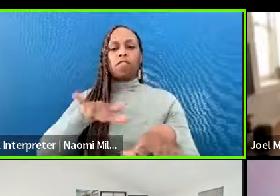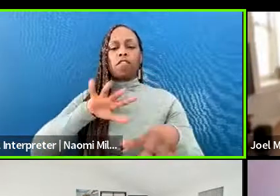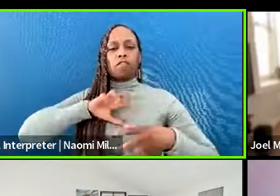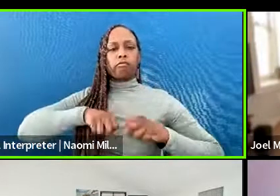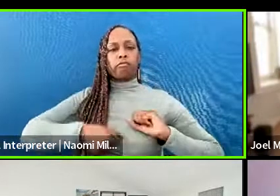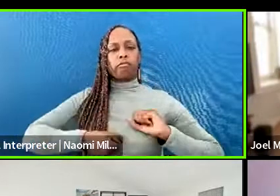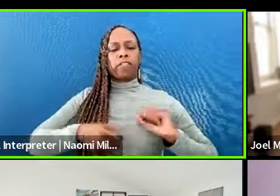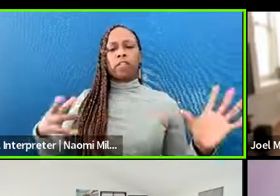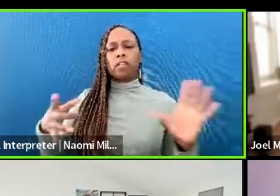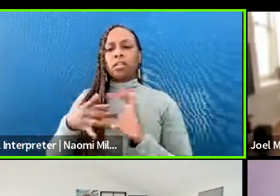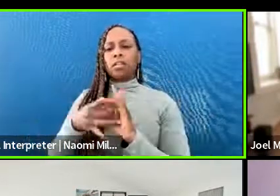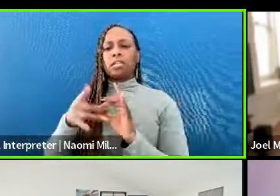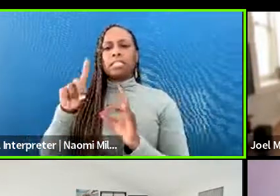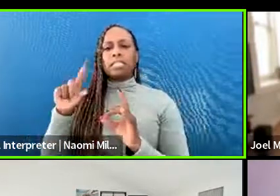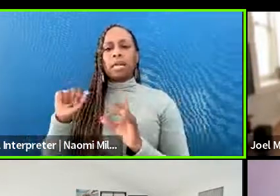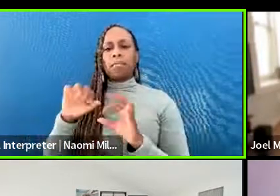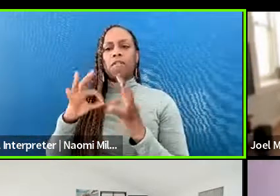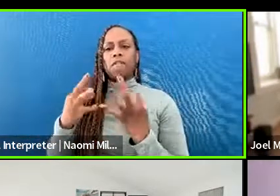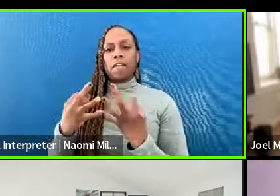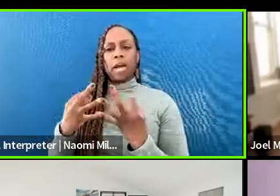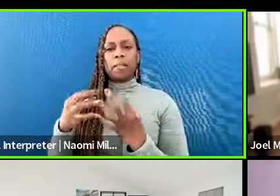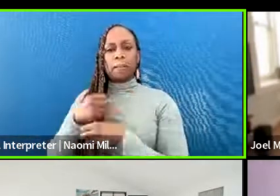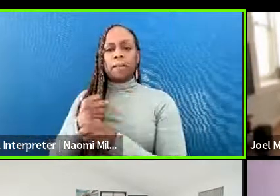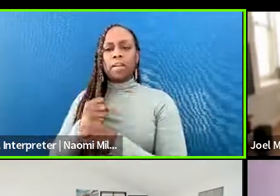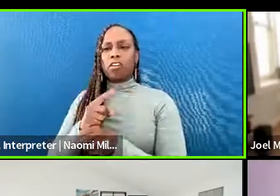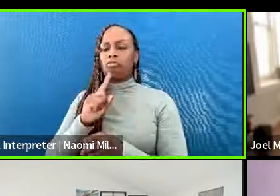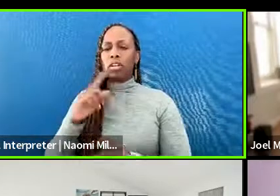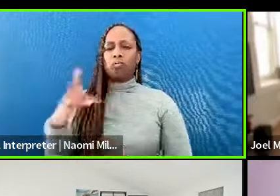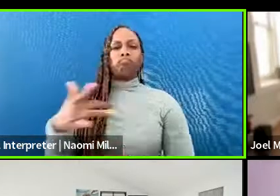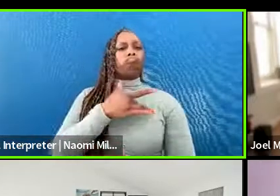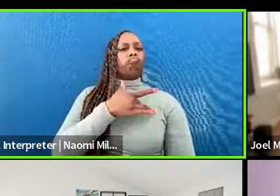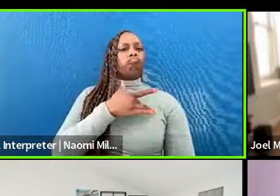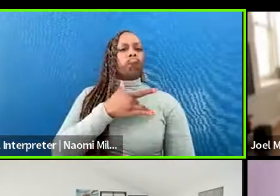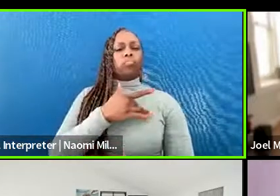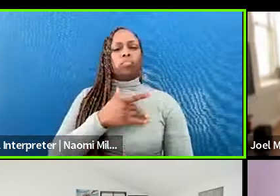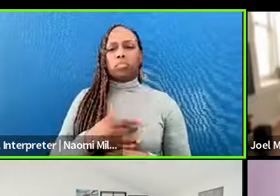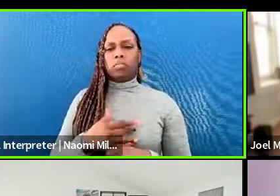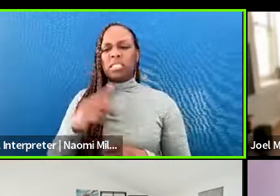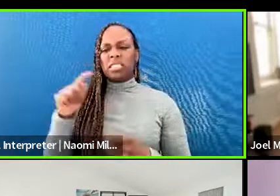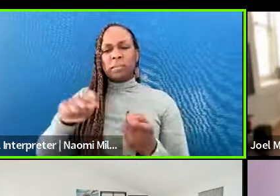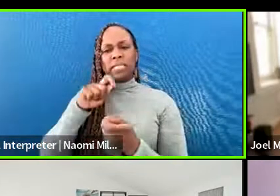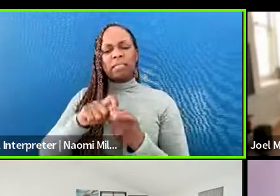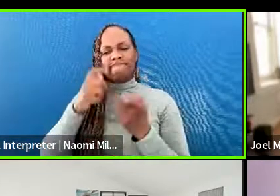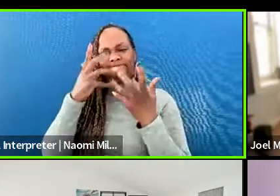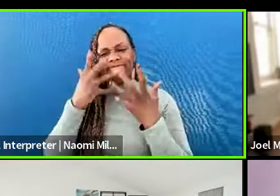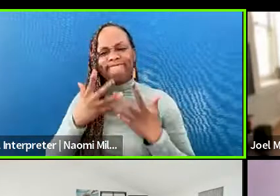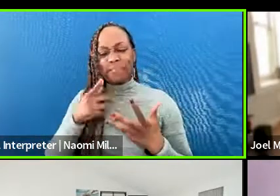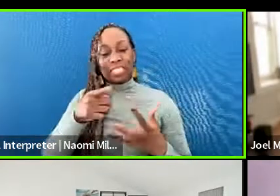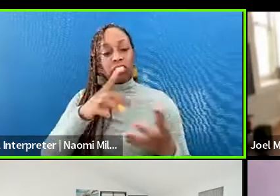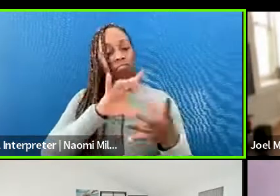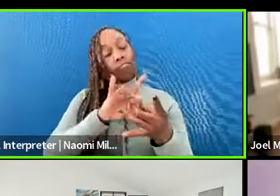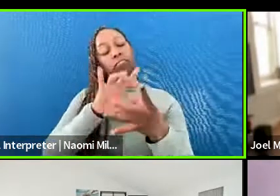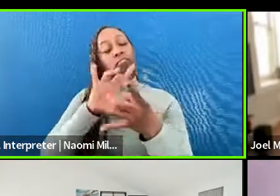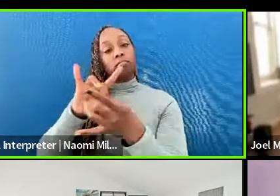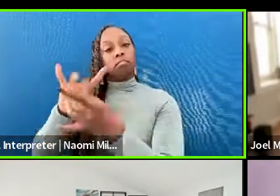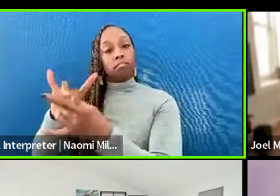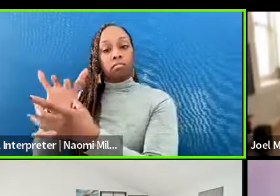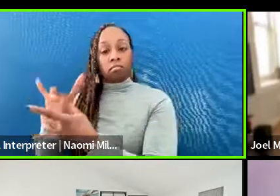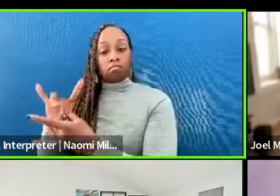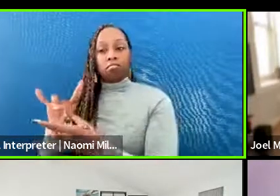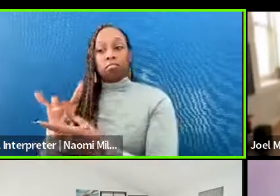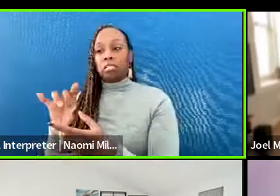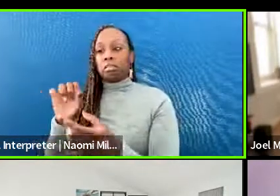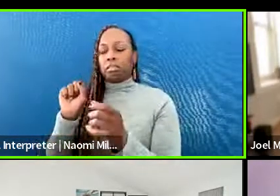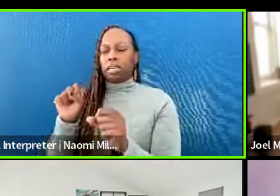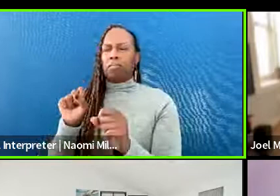family making really resonated with me, Liz writes. There is a particular tragedy to the fact that these relationships, which can be